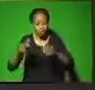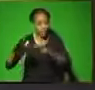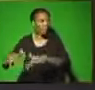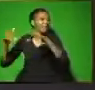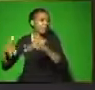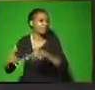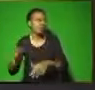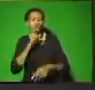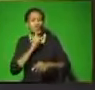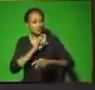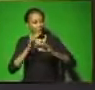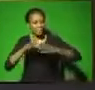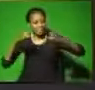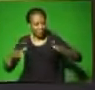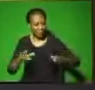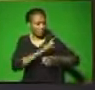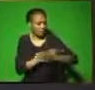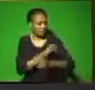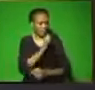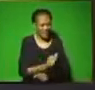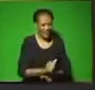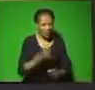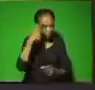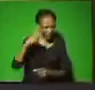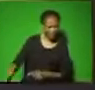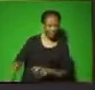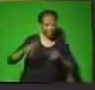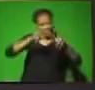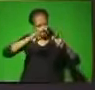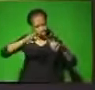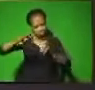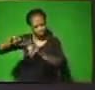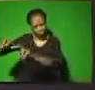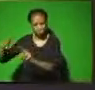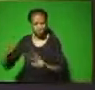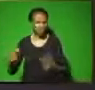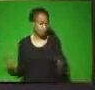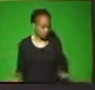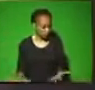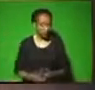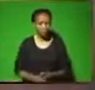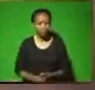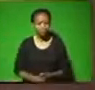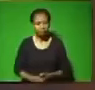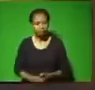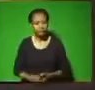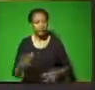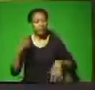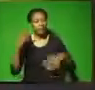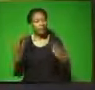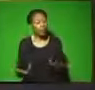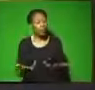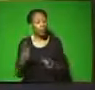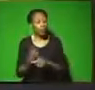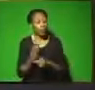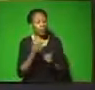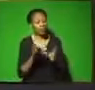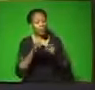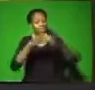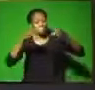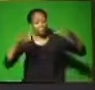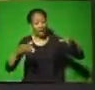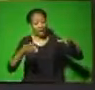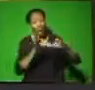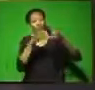using its majority to undermine scrutiny on the executive and accountability. The tyranny of the majority was seen